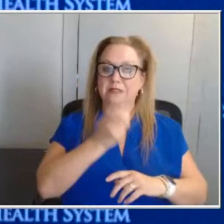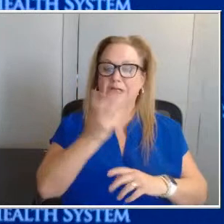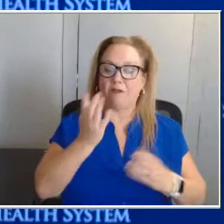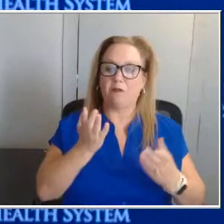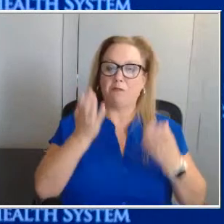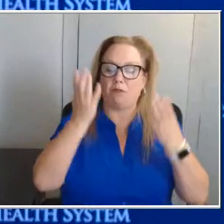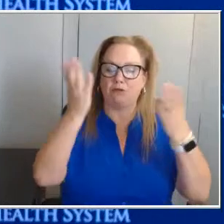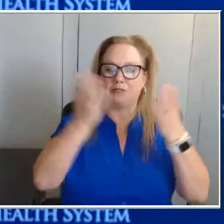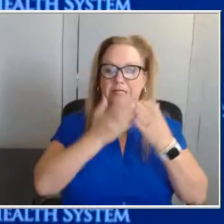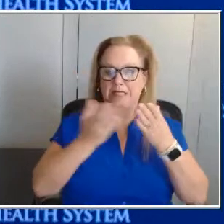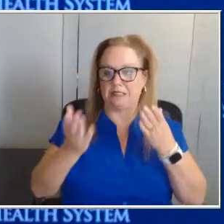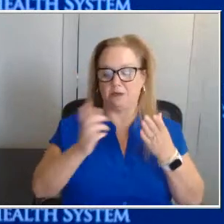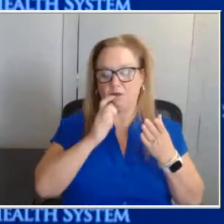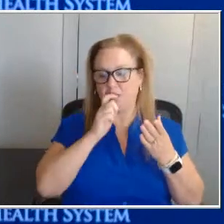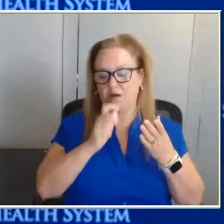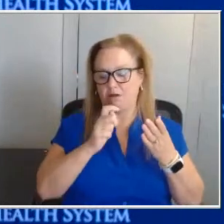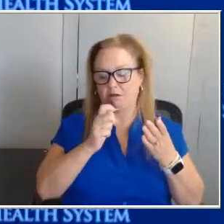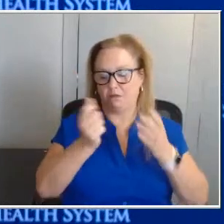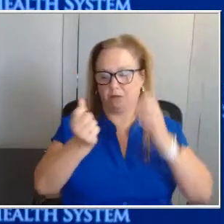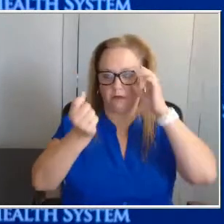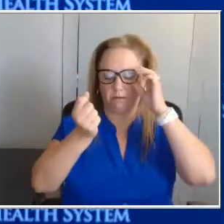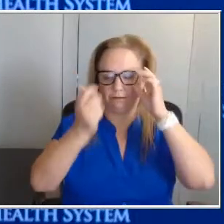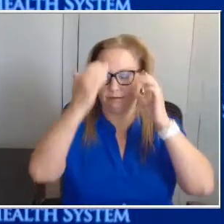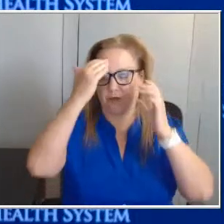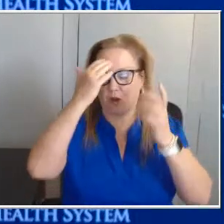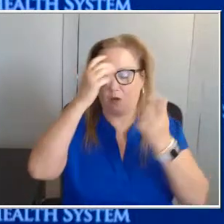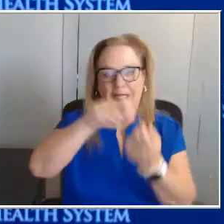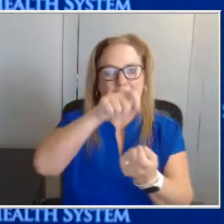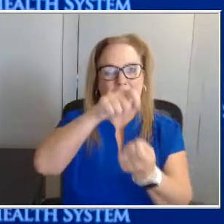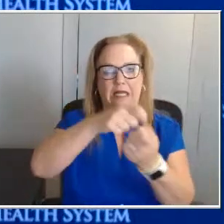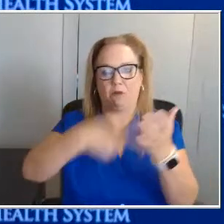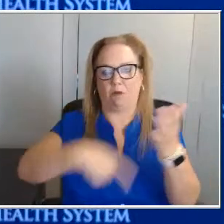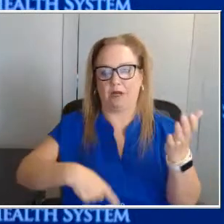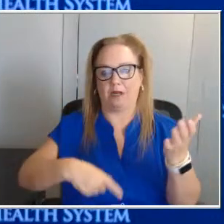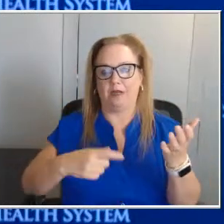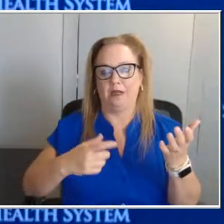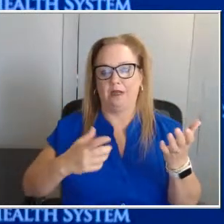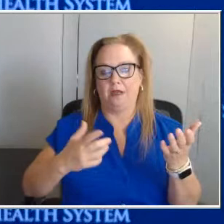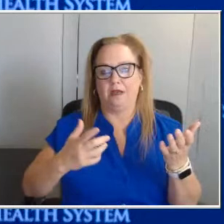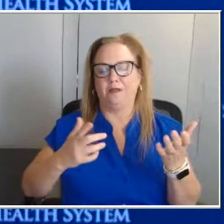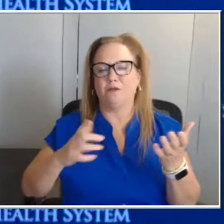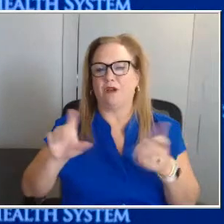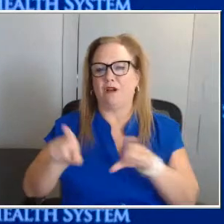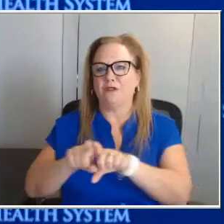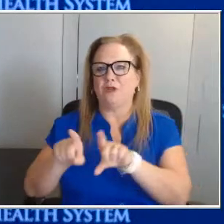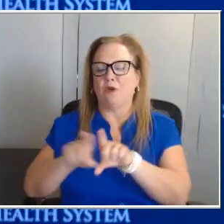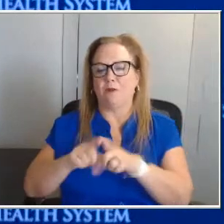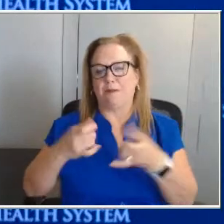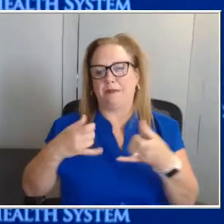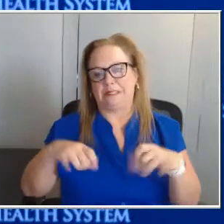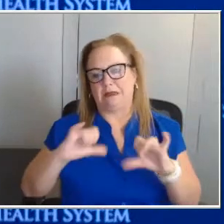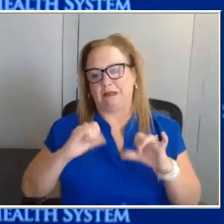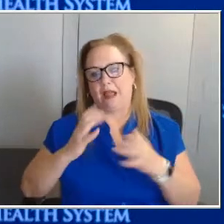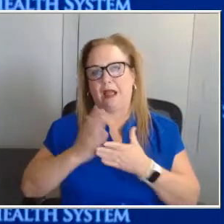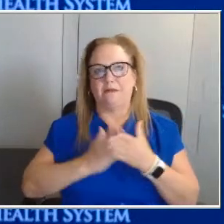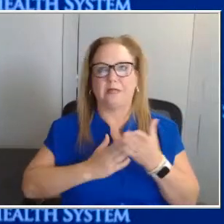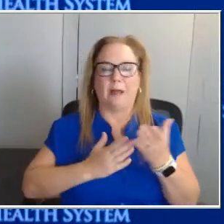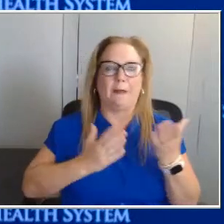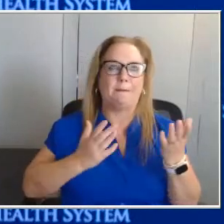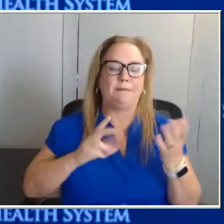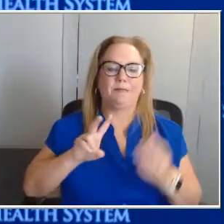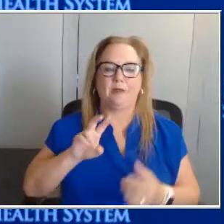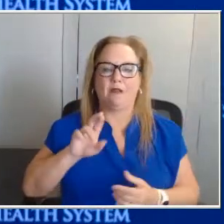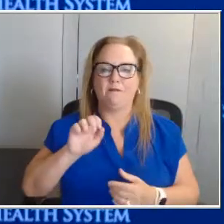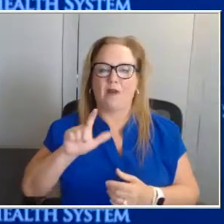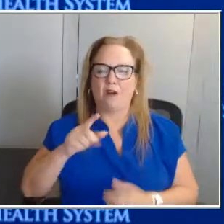mechanisms. We don't exactly know what exactly it is. There was also a proposed mechanism of maybe you still have some sort of viral